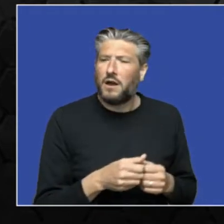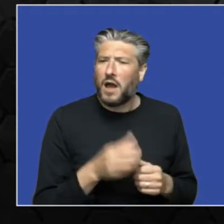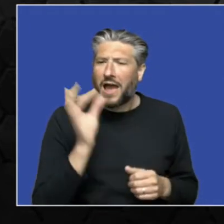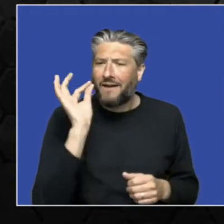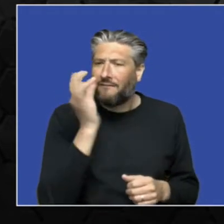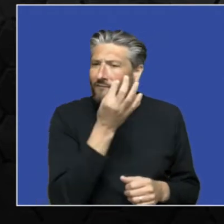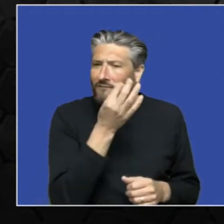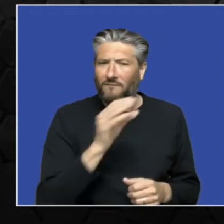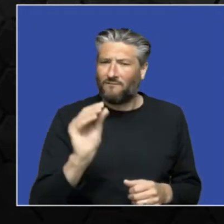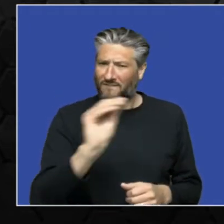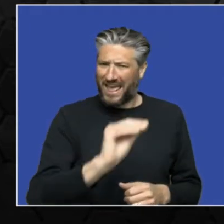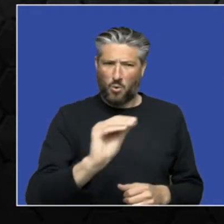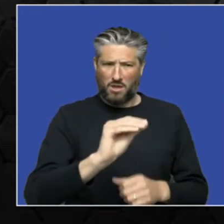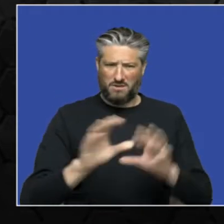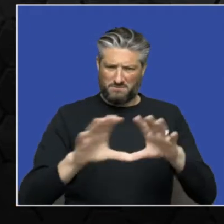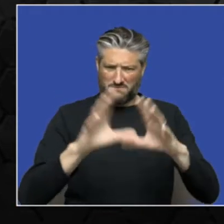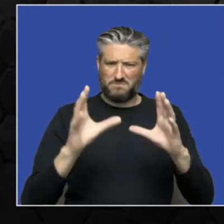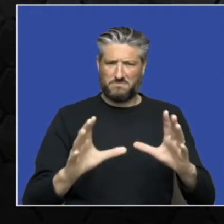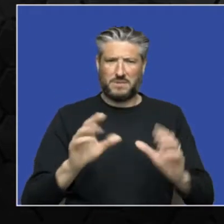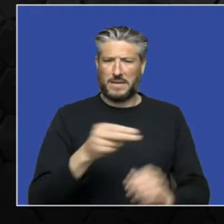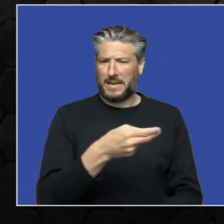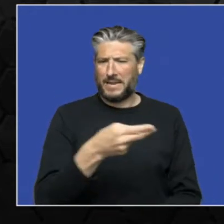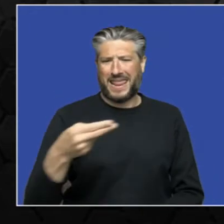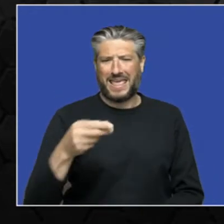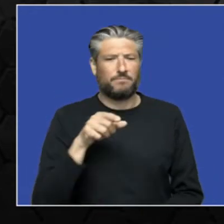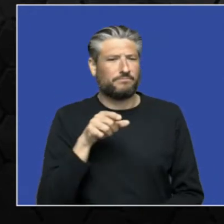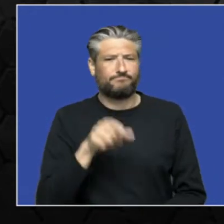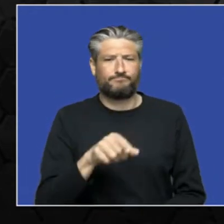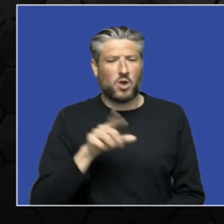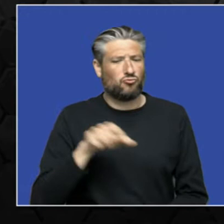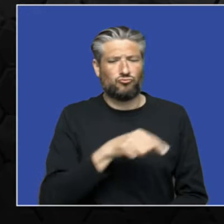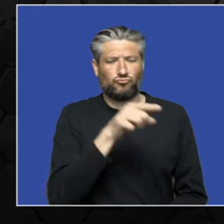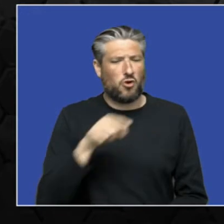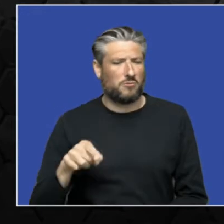vase, which isn't quite what we wanted.